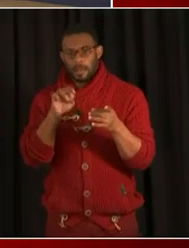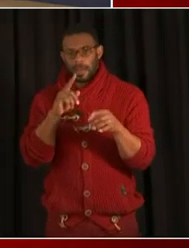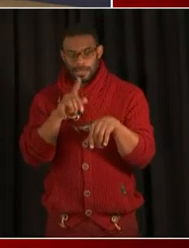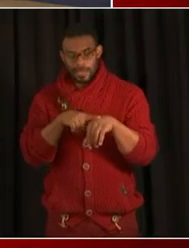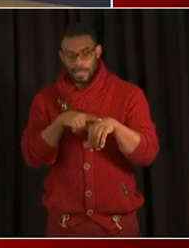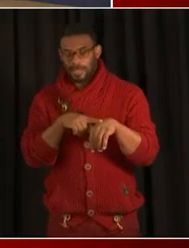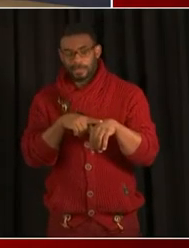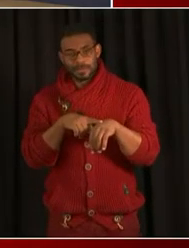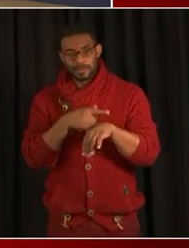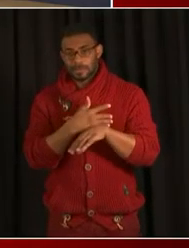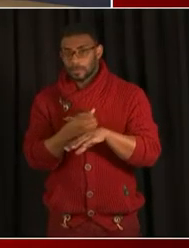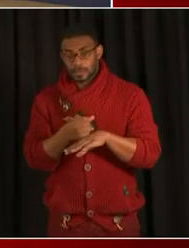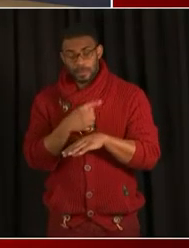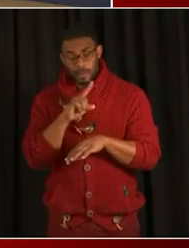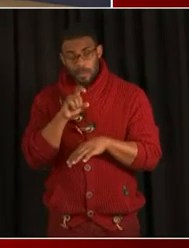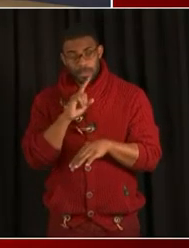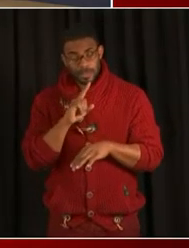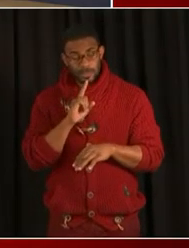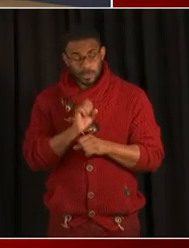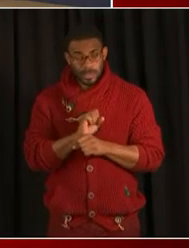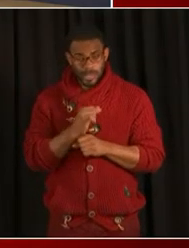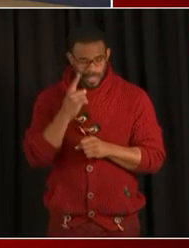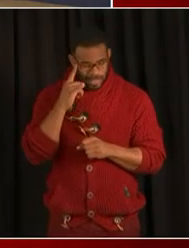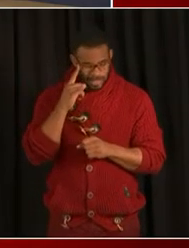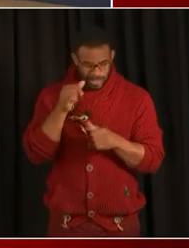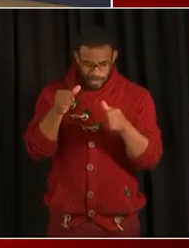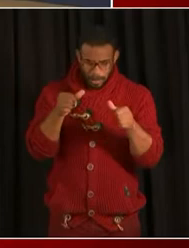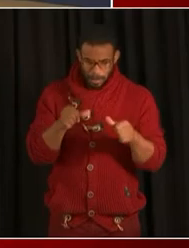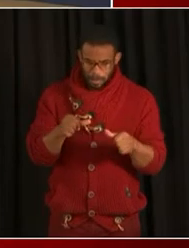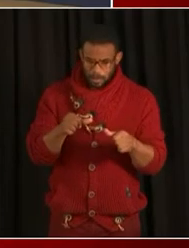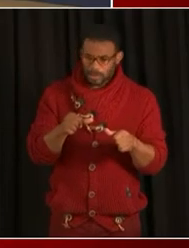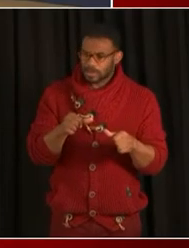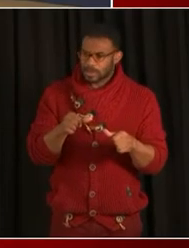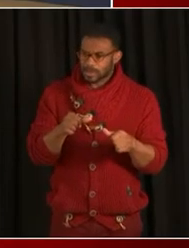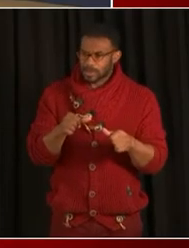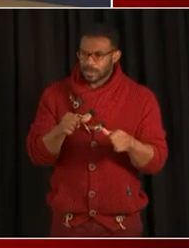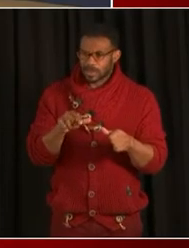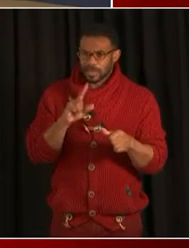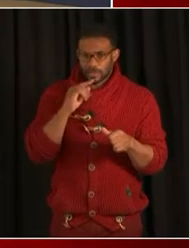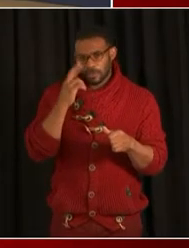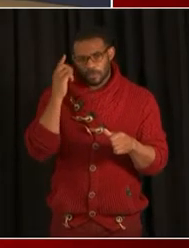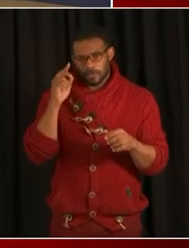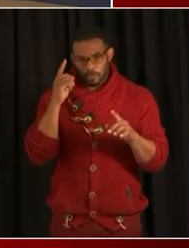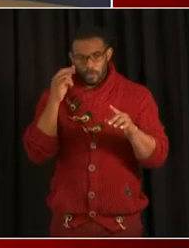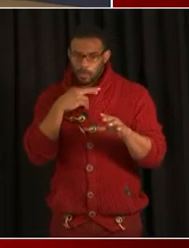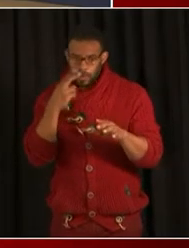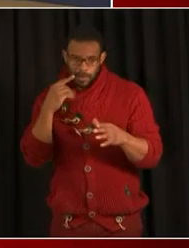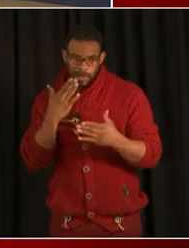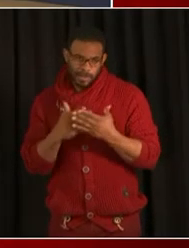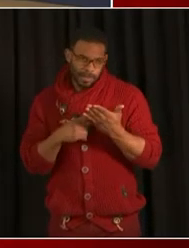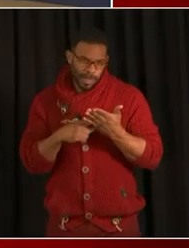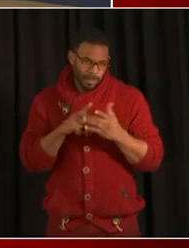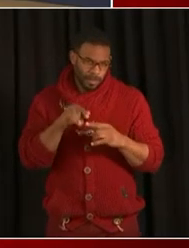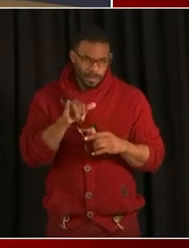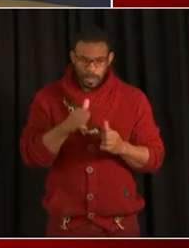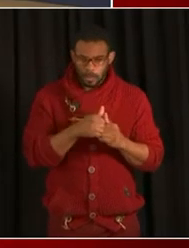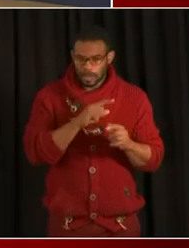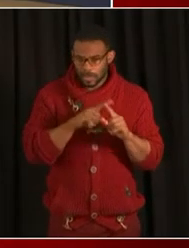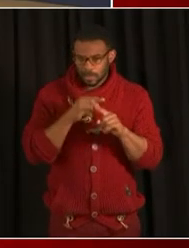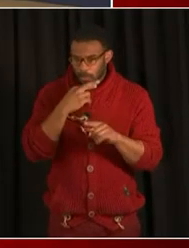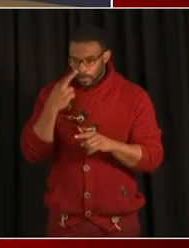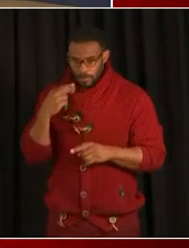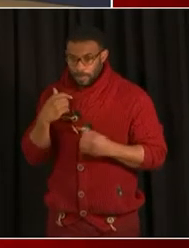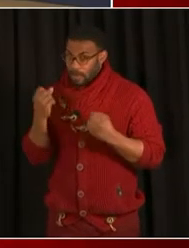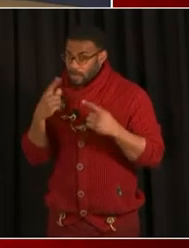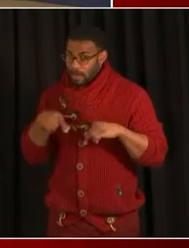time is short. And my question really is, I think it's posted that this is for the restaurants, because we've had some conversations with